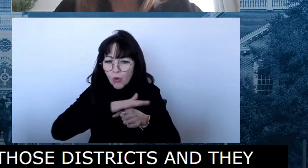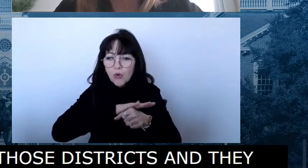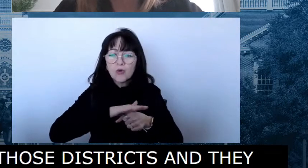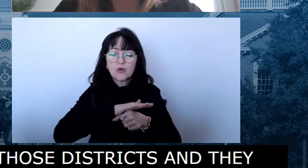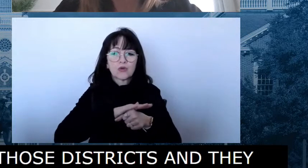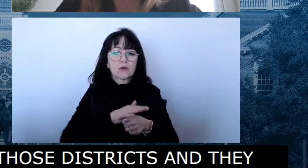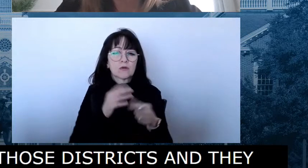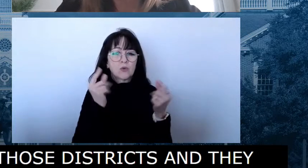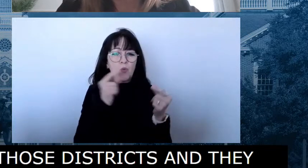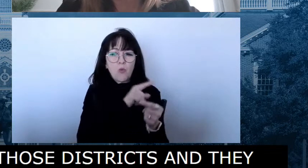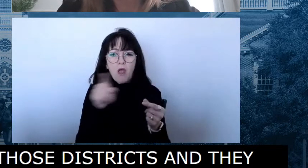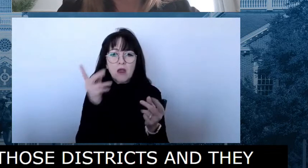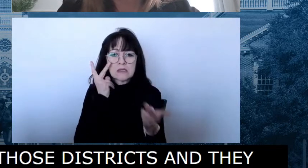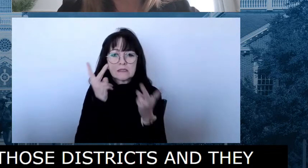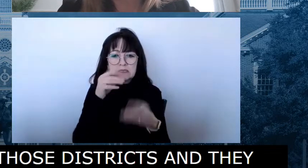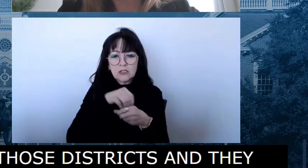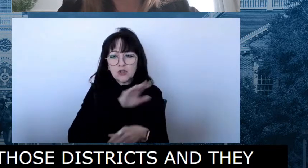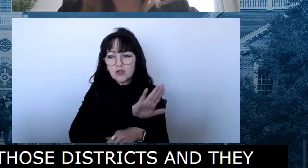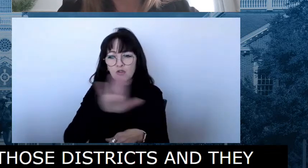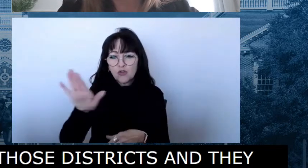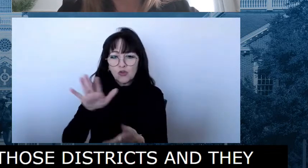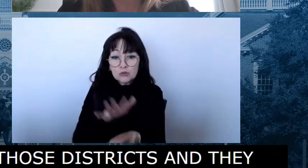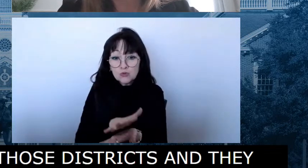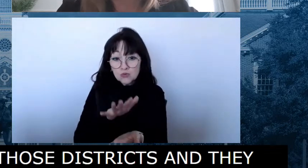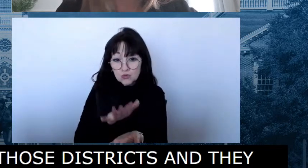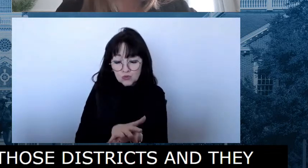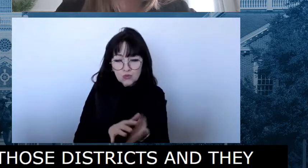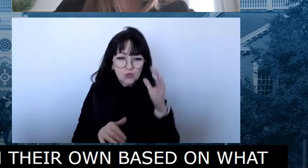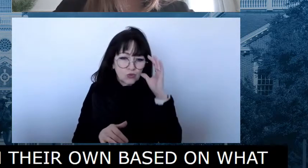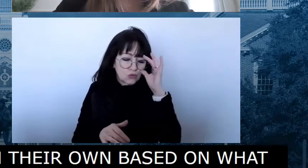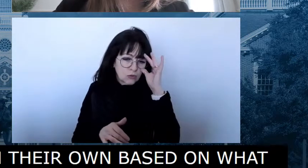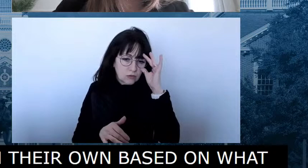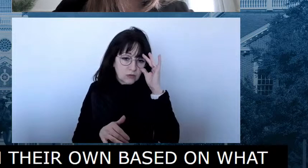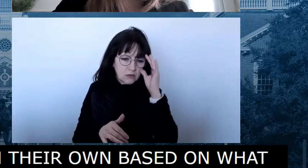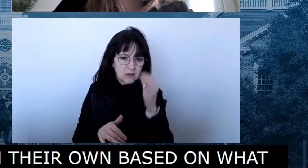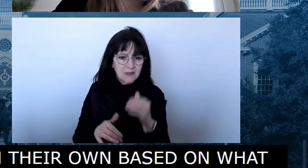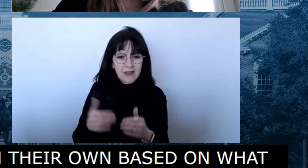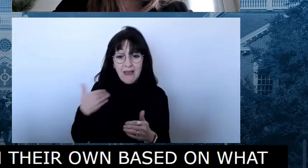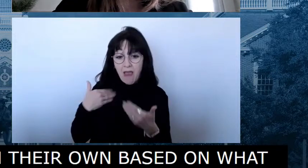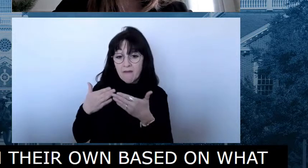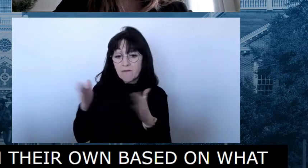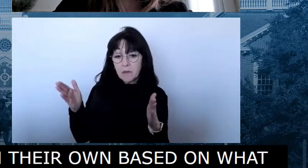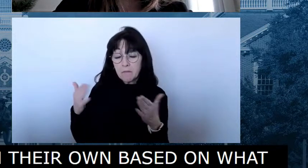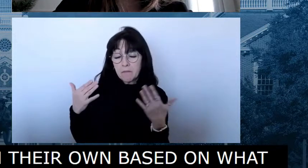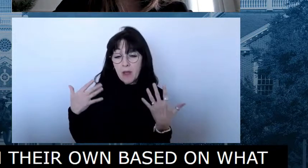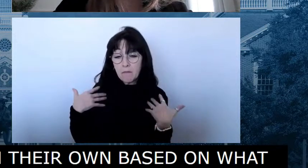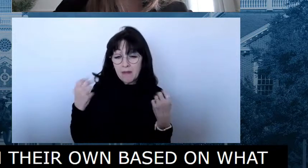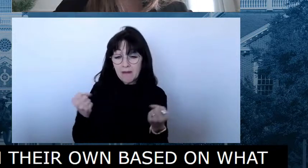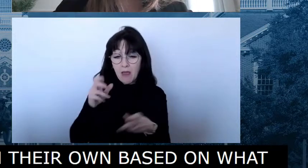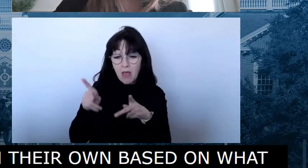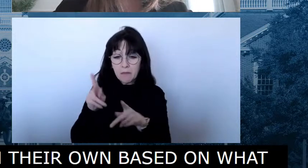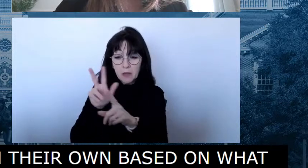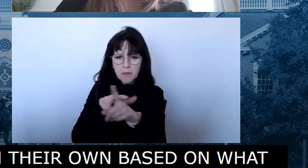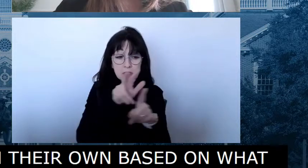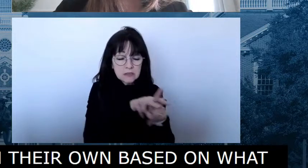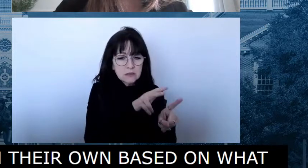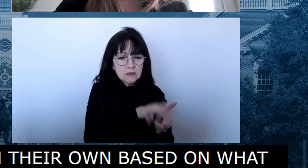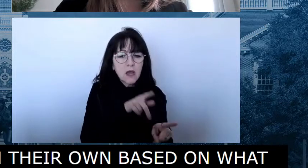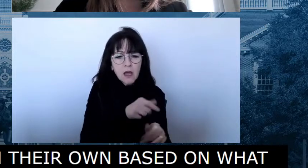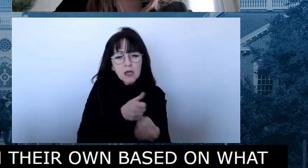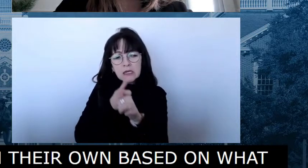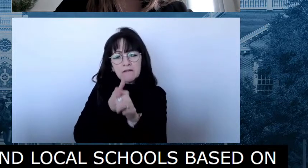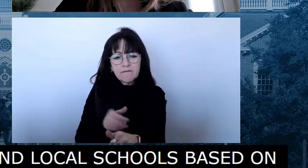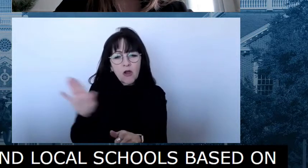schools, the advice they get from our team that's in the field with all of them. You know, we